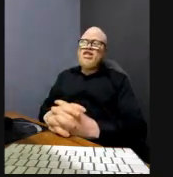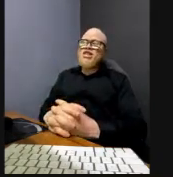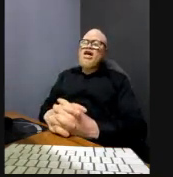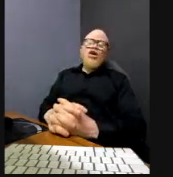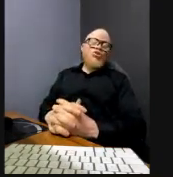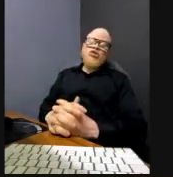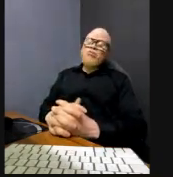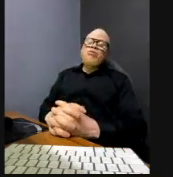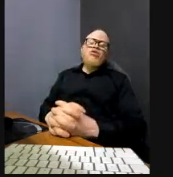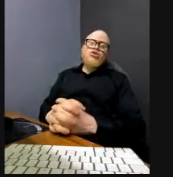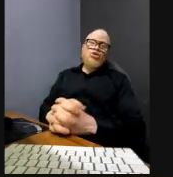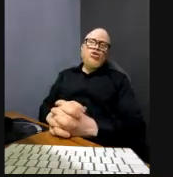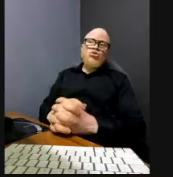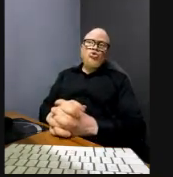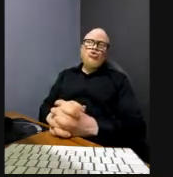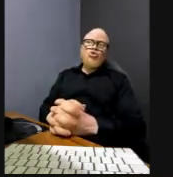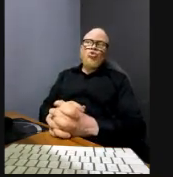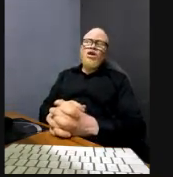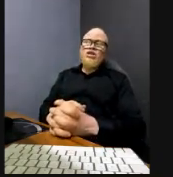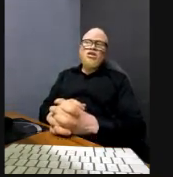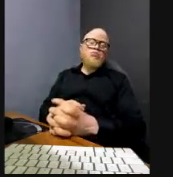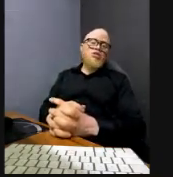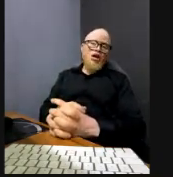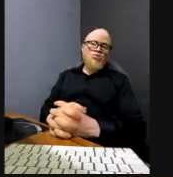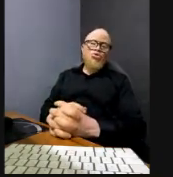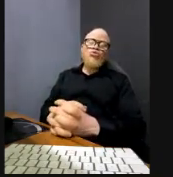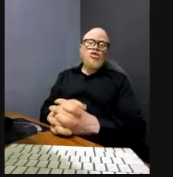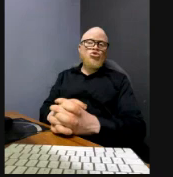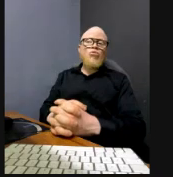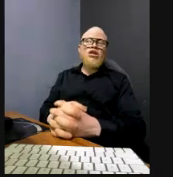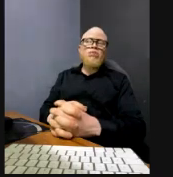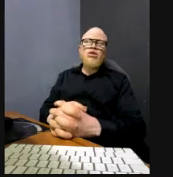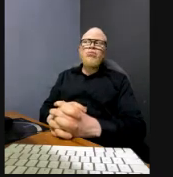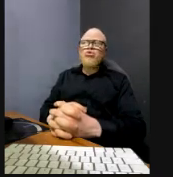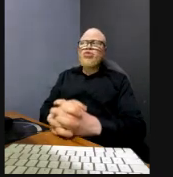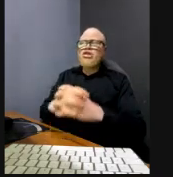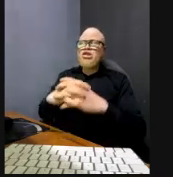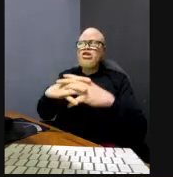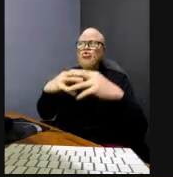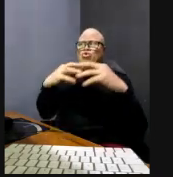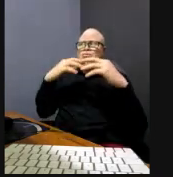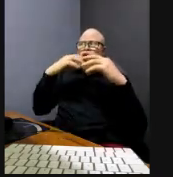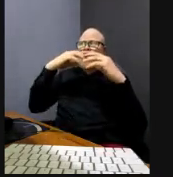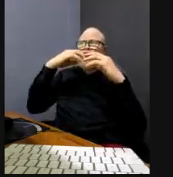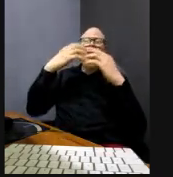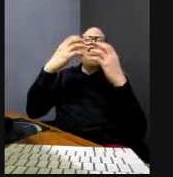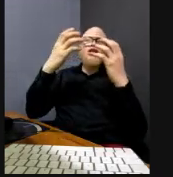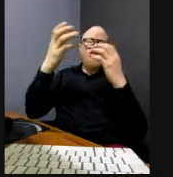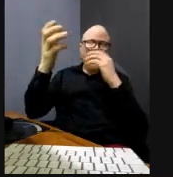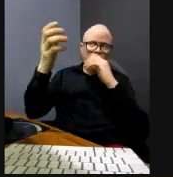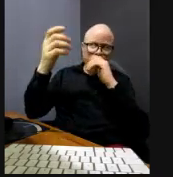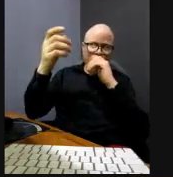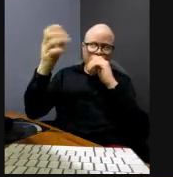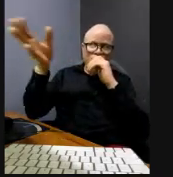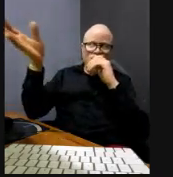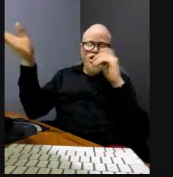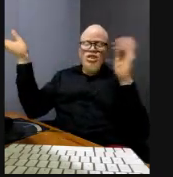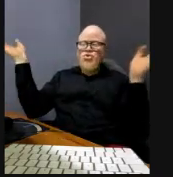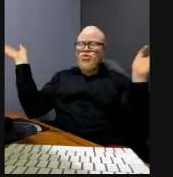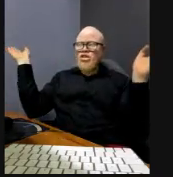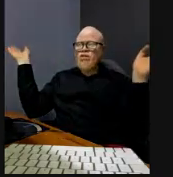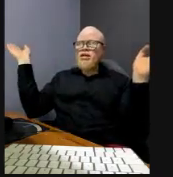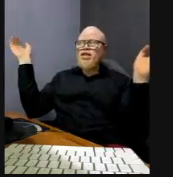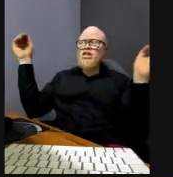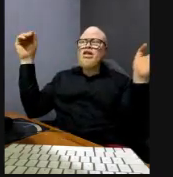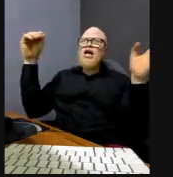of content, those are people that you cannot talk to at the same time. So those are so many people. So this is just to encourage content